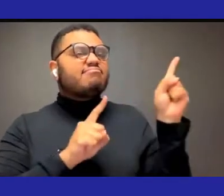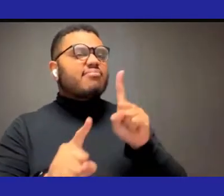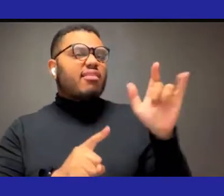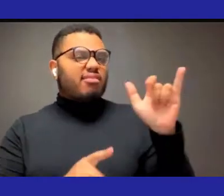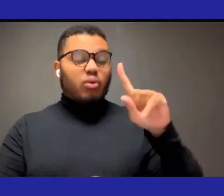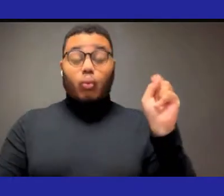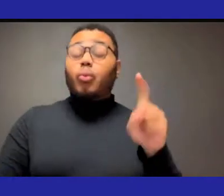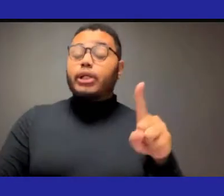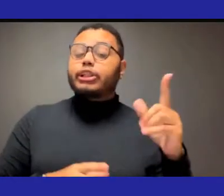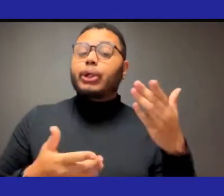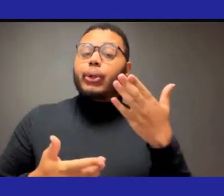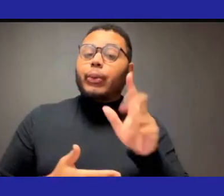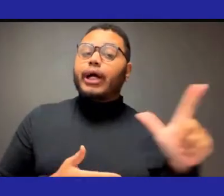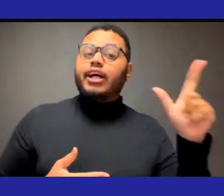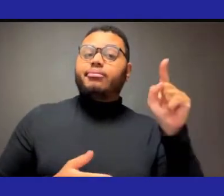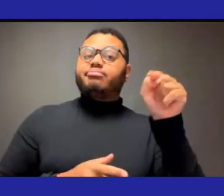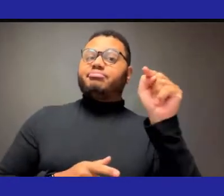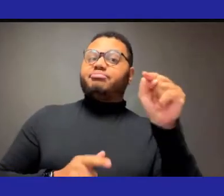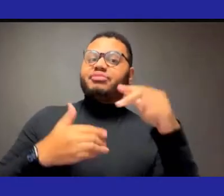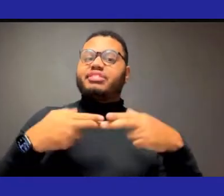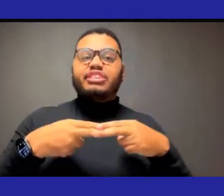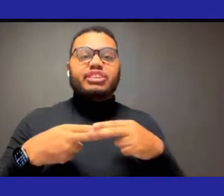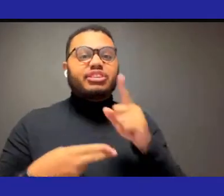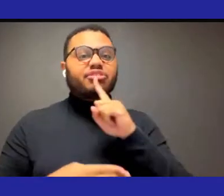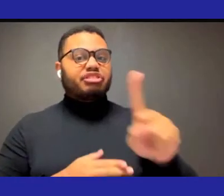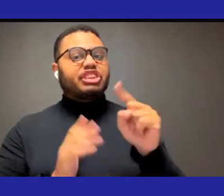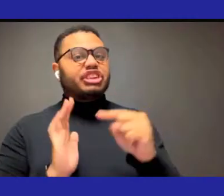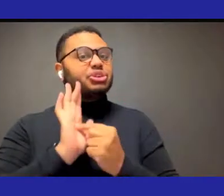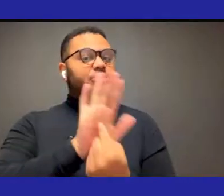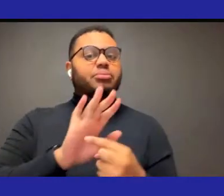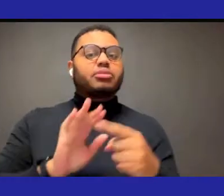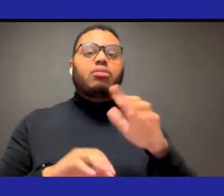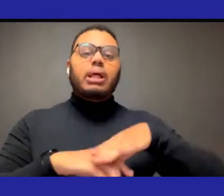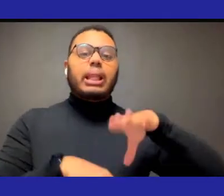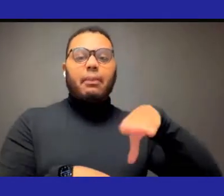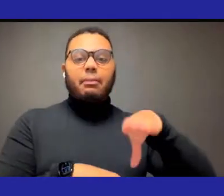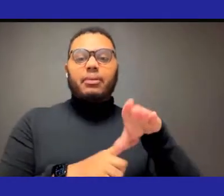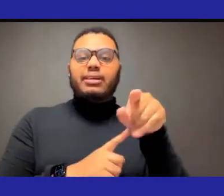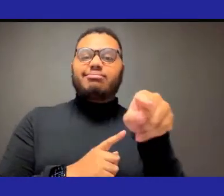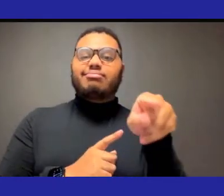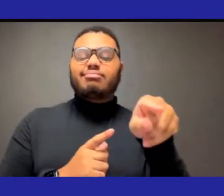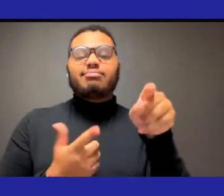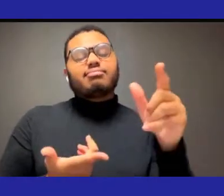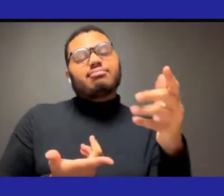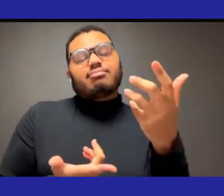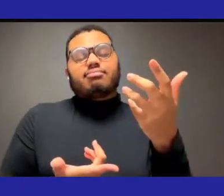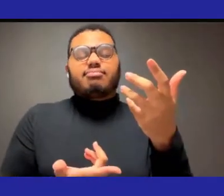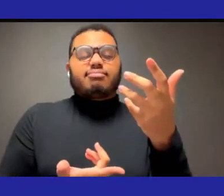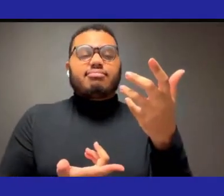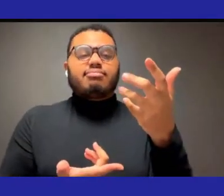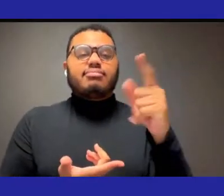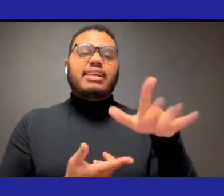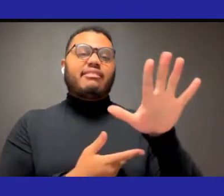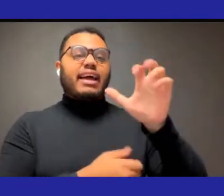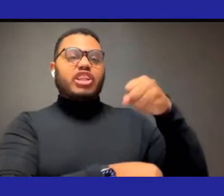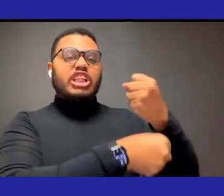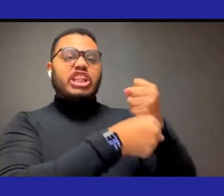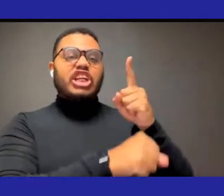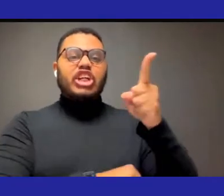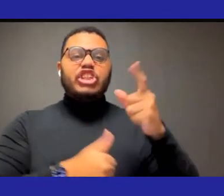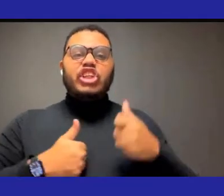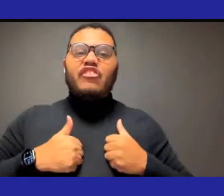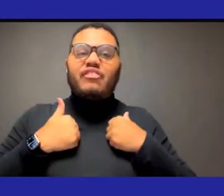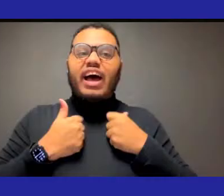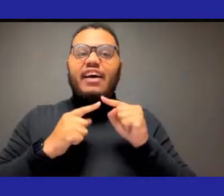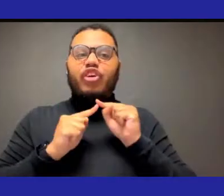at this slide, it's just a representation. On the bottom is a 5-year survival curve. And the yellow bar